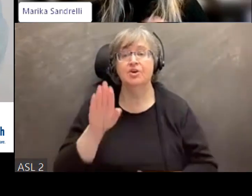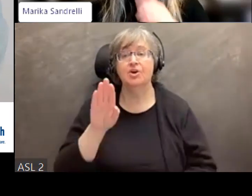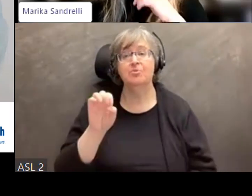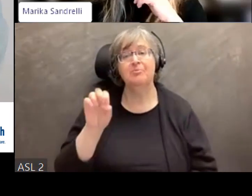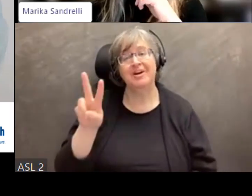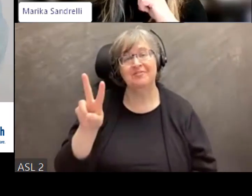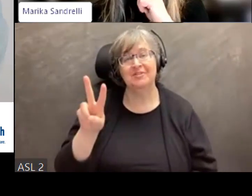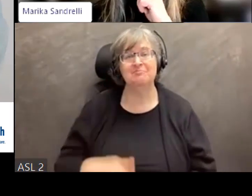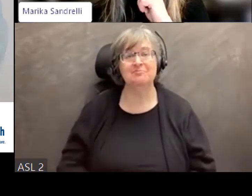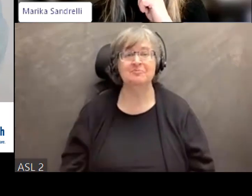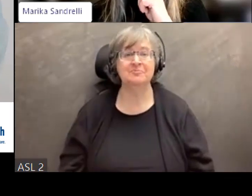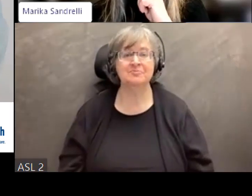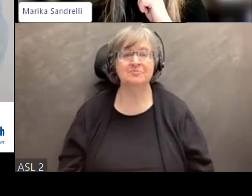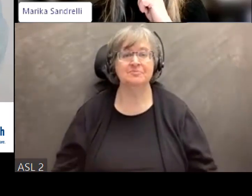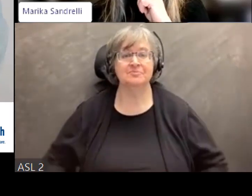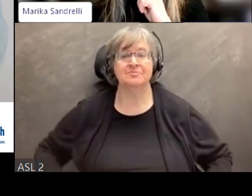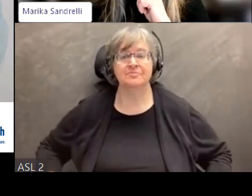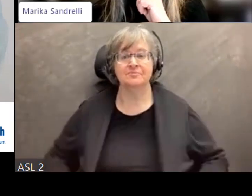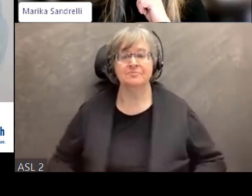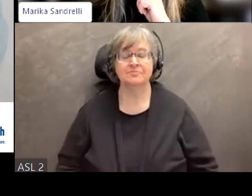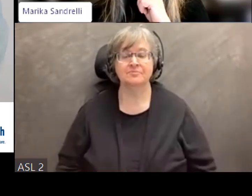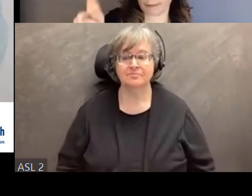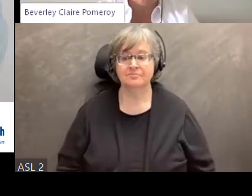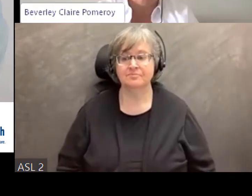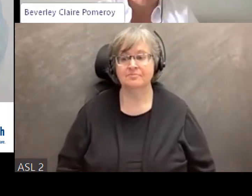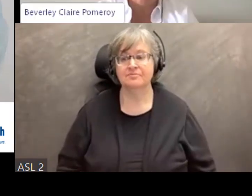And I'll turn it over to you, Bev.